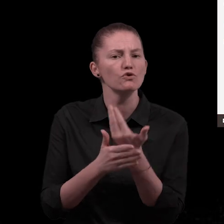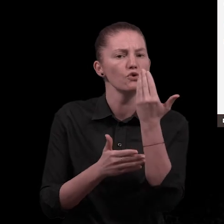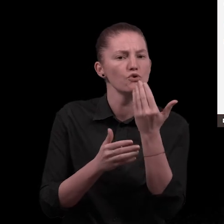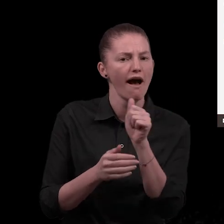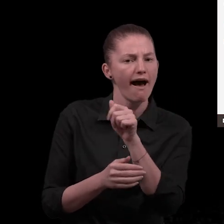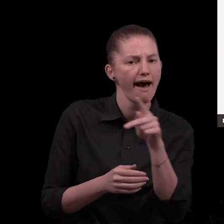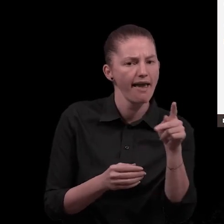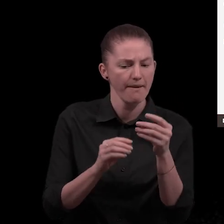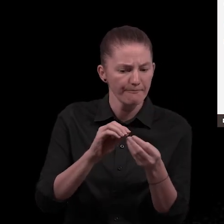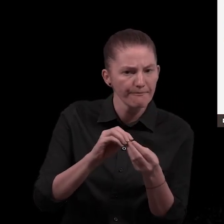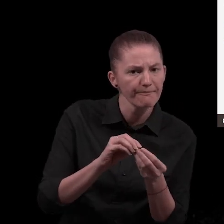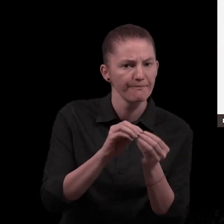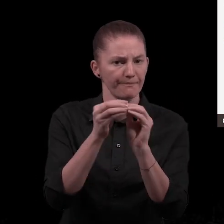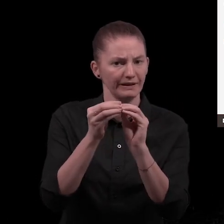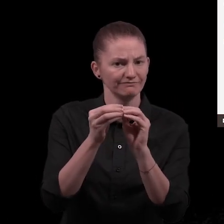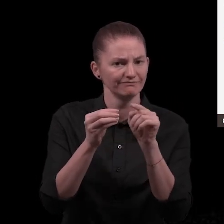does.